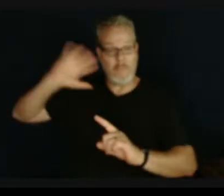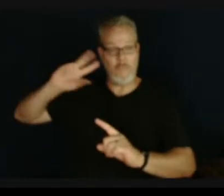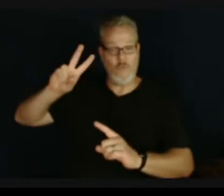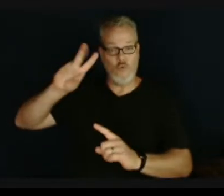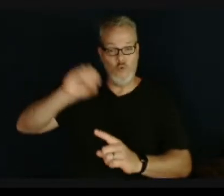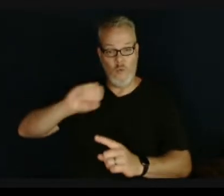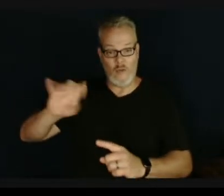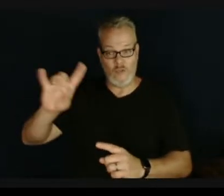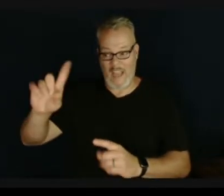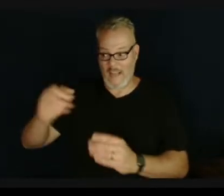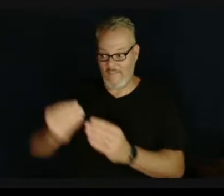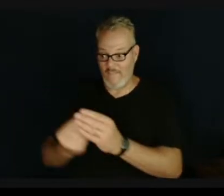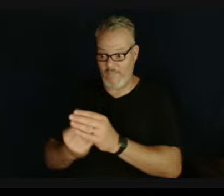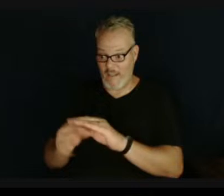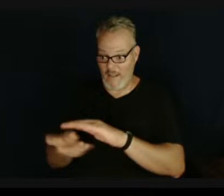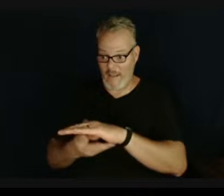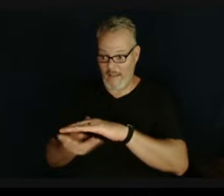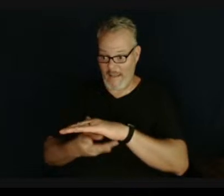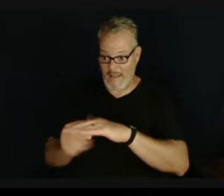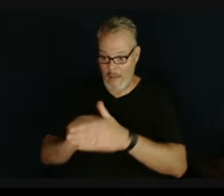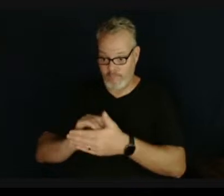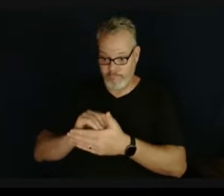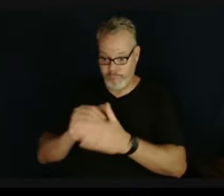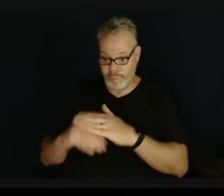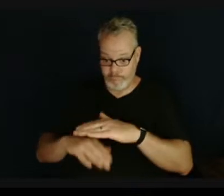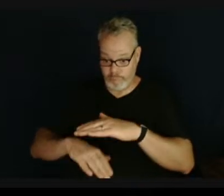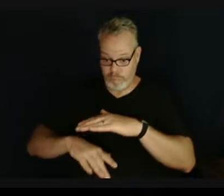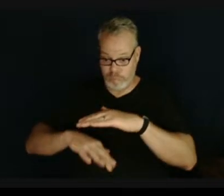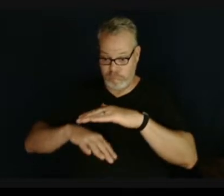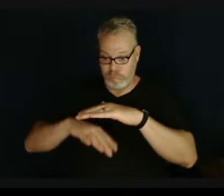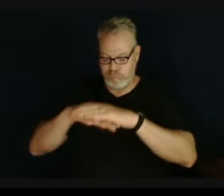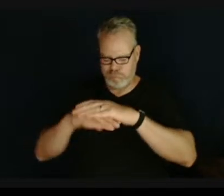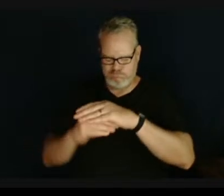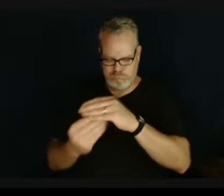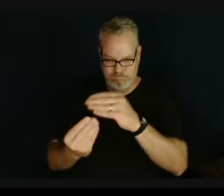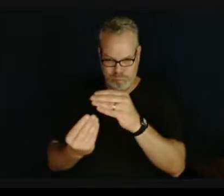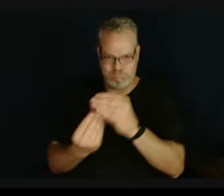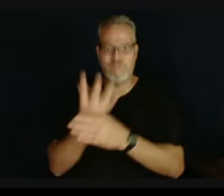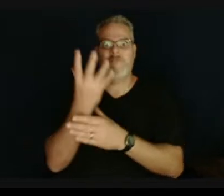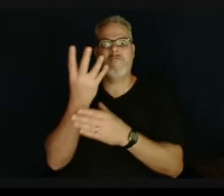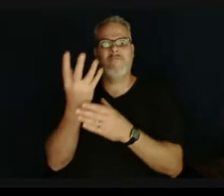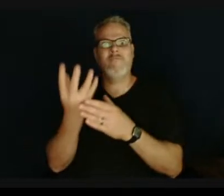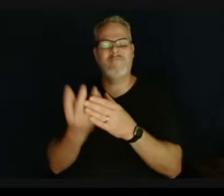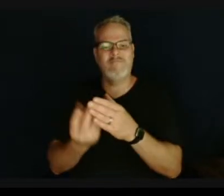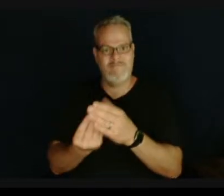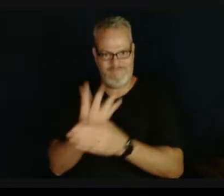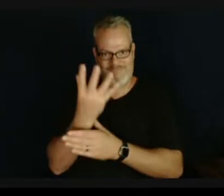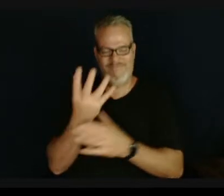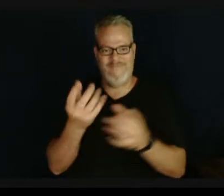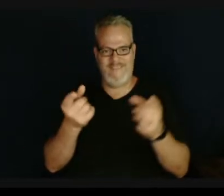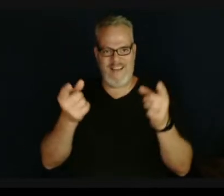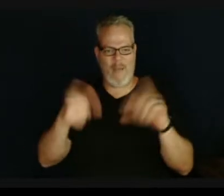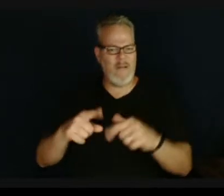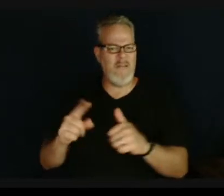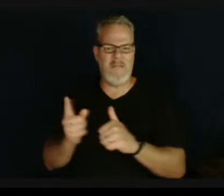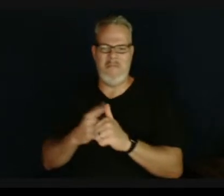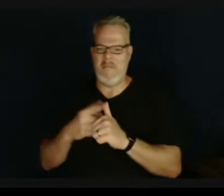until it finally gave way in a big one. So it's usually at the end of the cycle of building and filling that it's going to let off the big one, not at the beginning of the